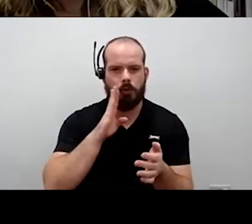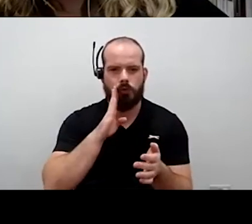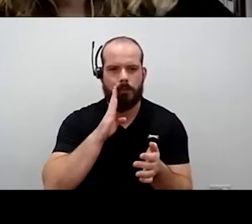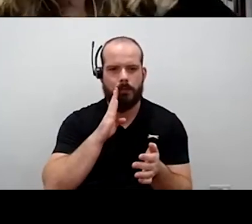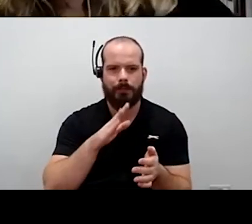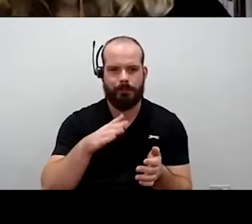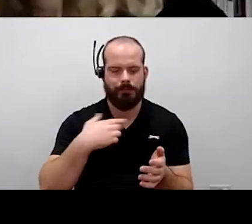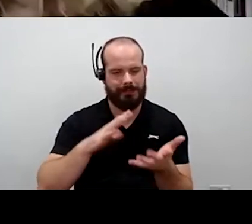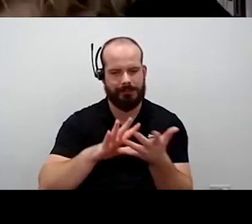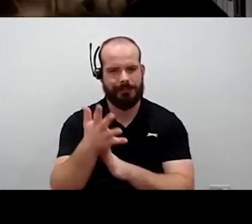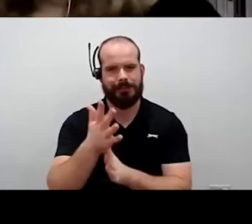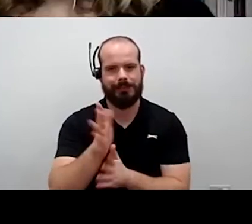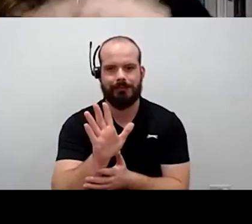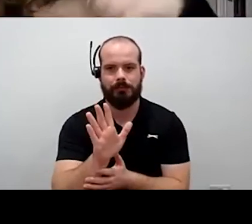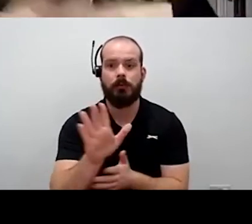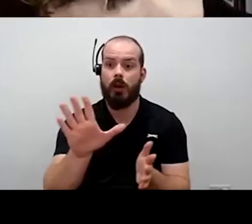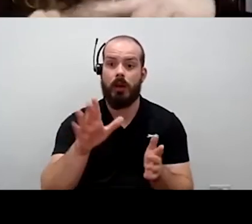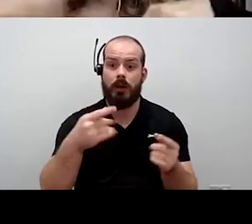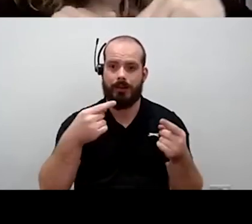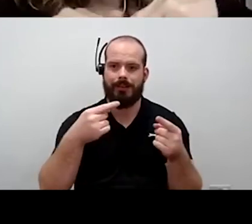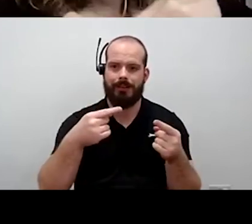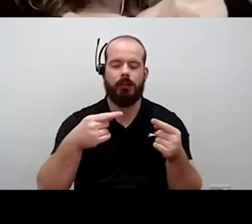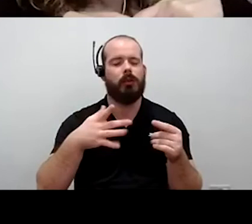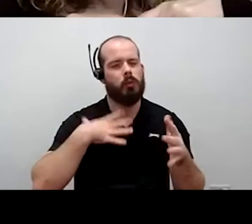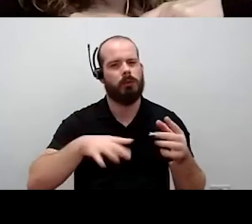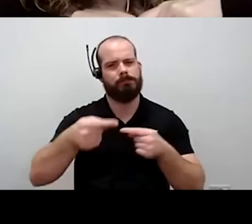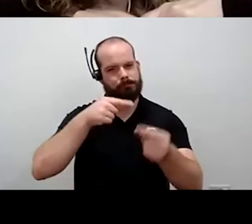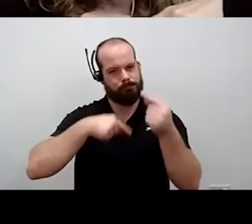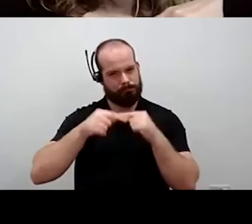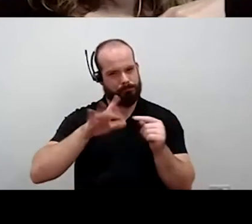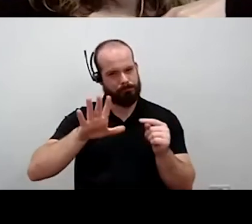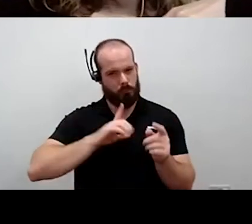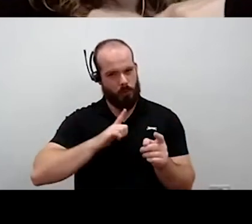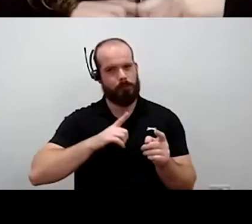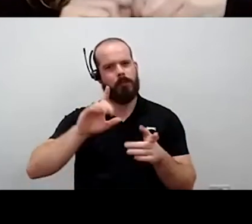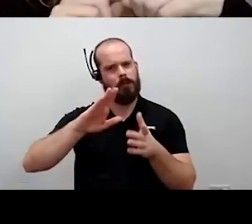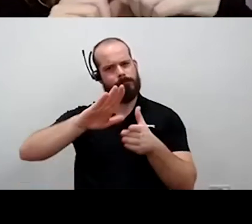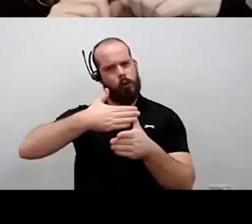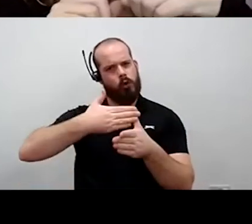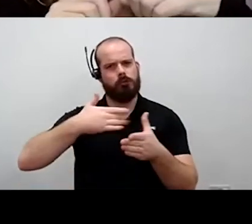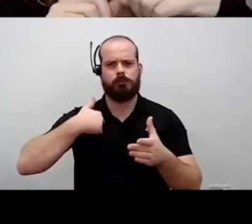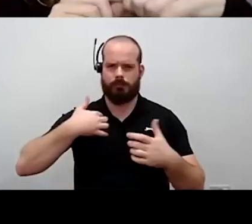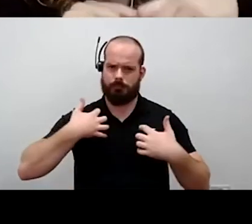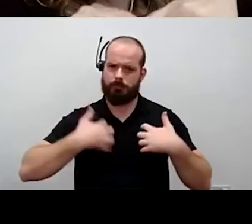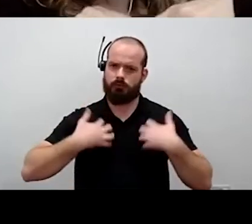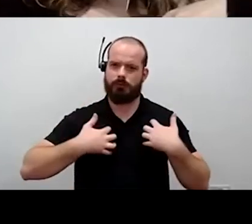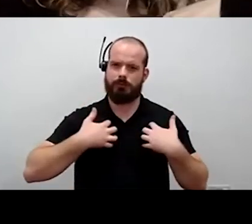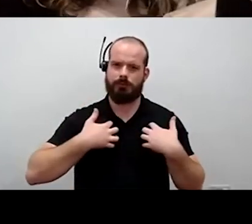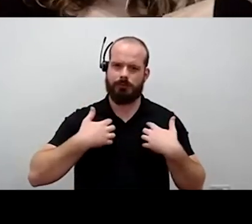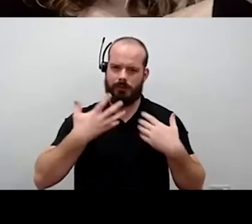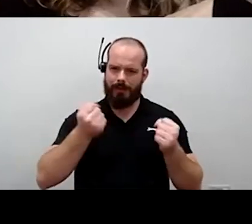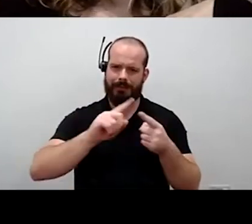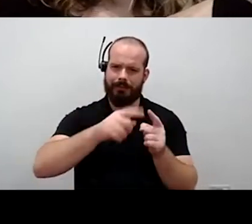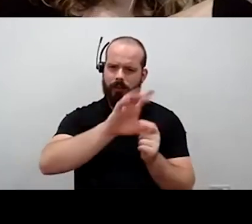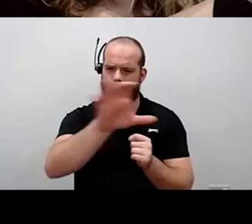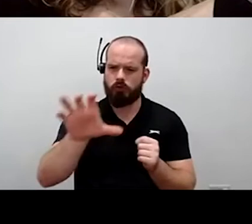up. Well, let's maybe circle back to that in a minute, because I am really interested in how it plays out in different countries. I mean,